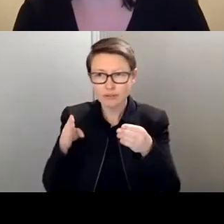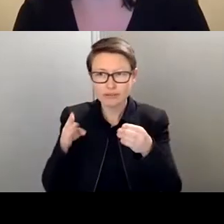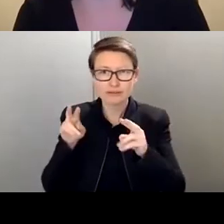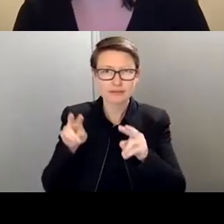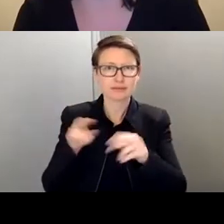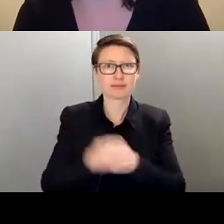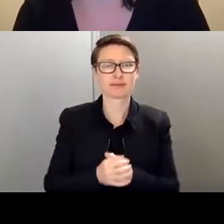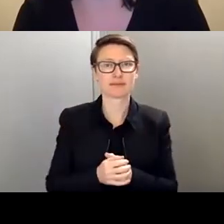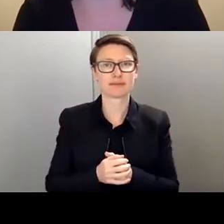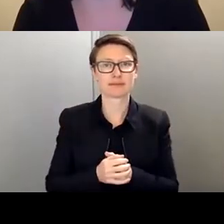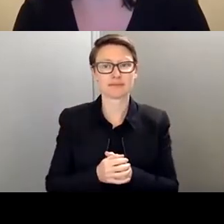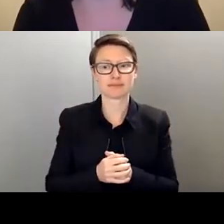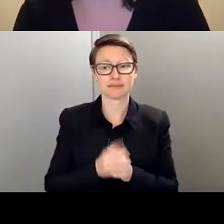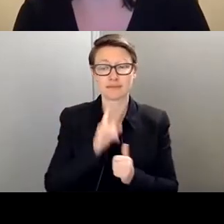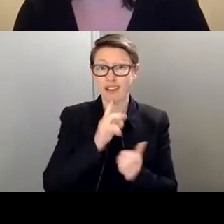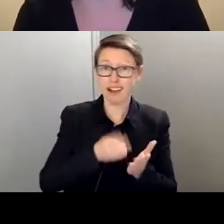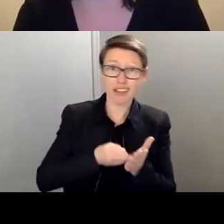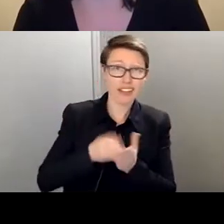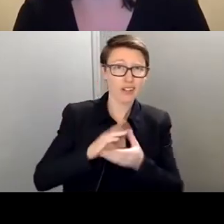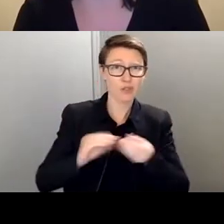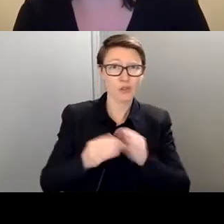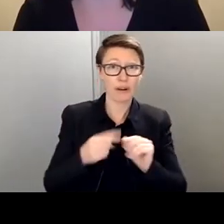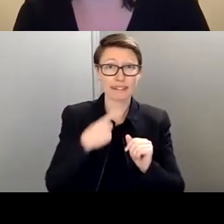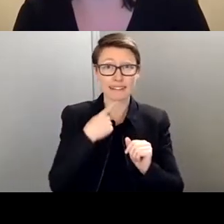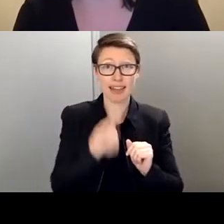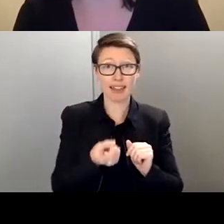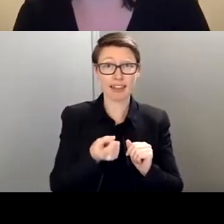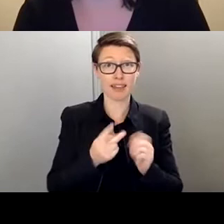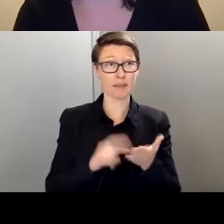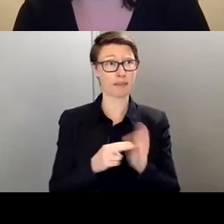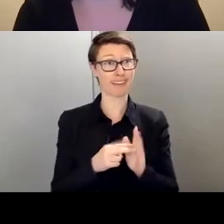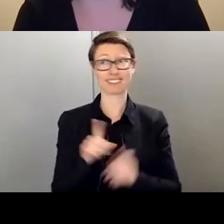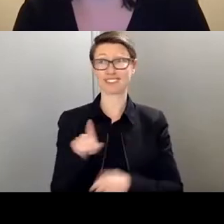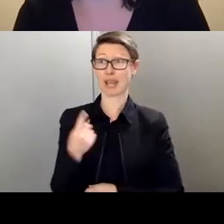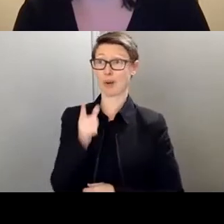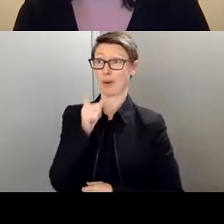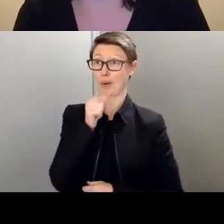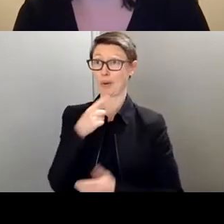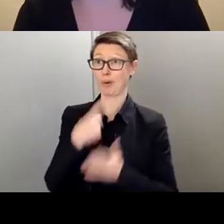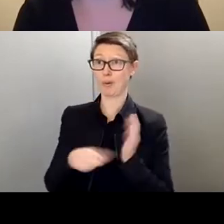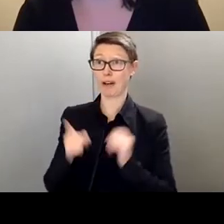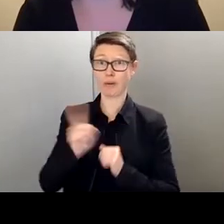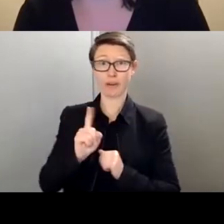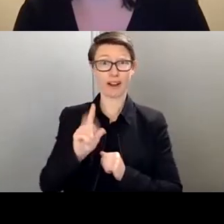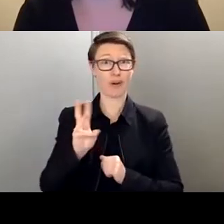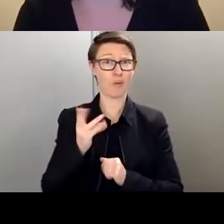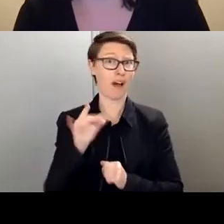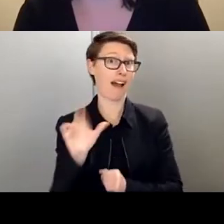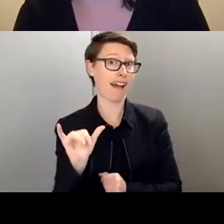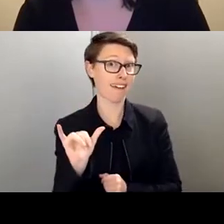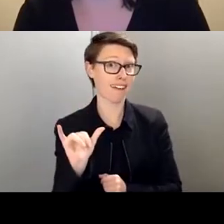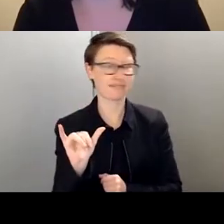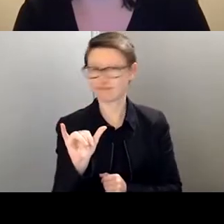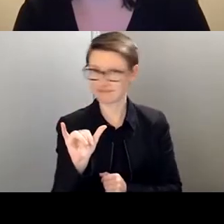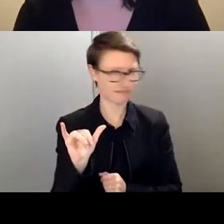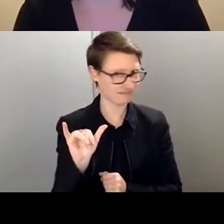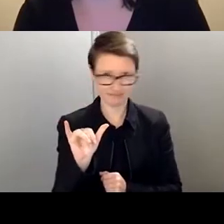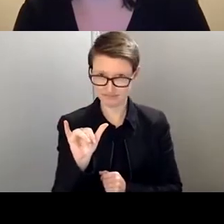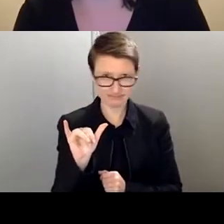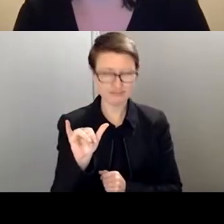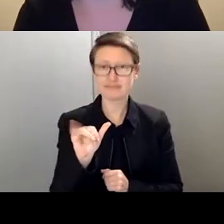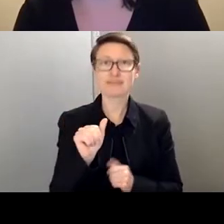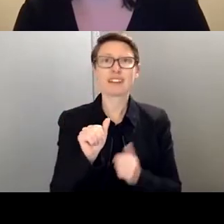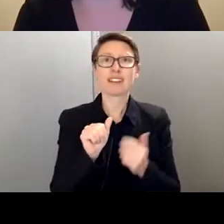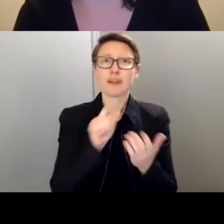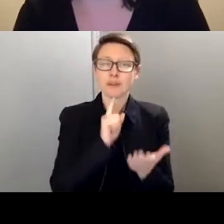The authentic storytelling is not just the who, what, where, and why. So you bring your journalism self to the story.